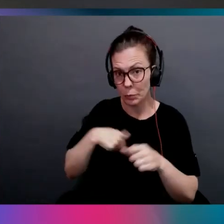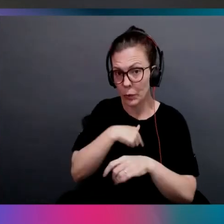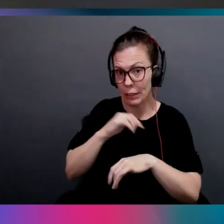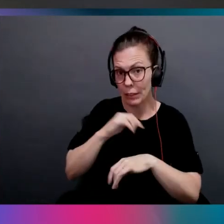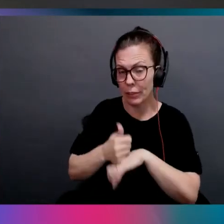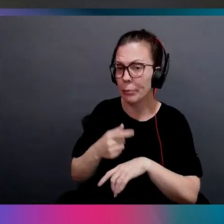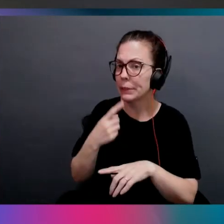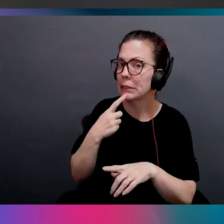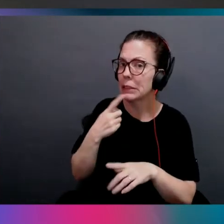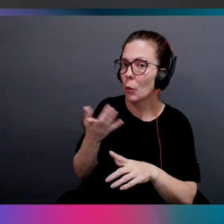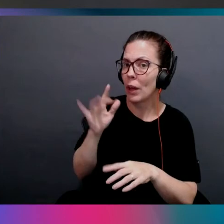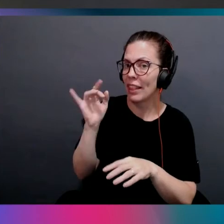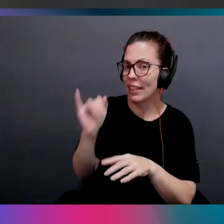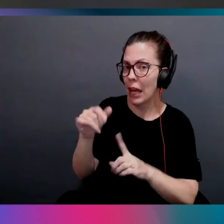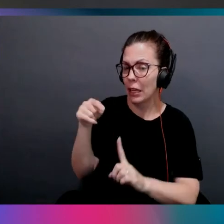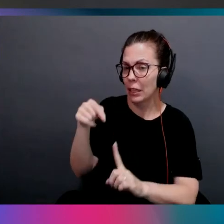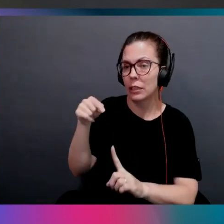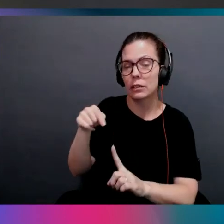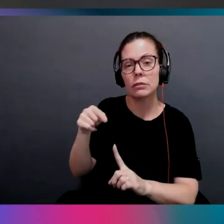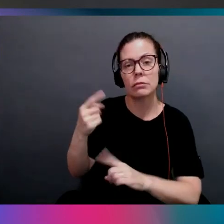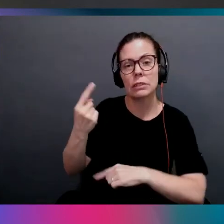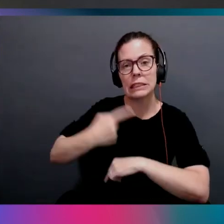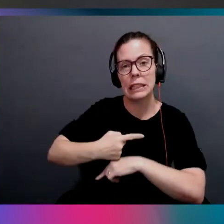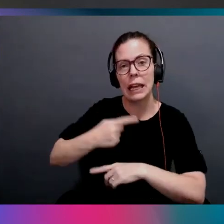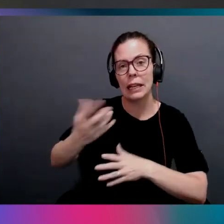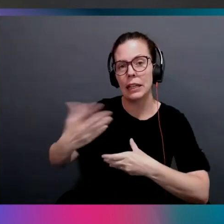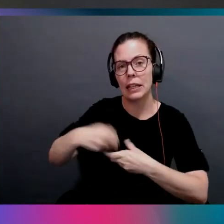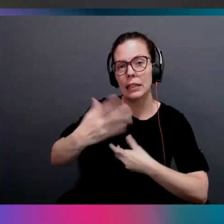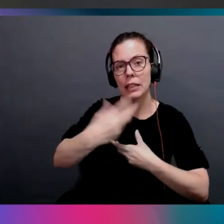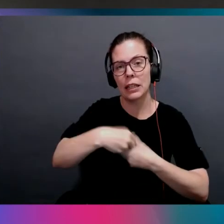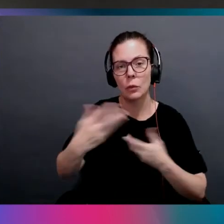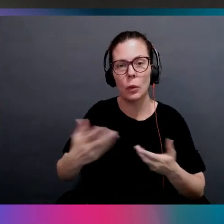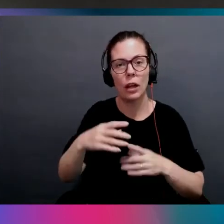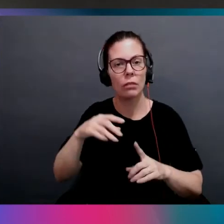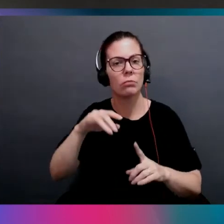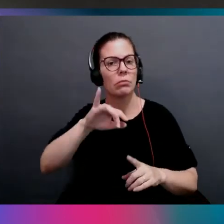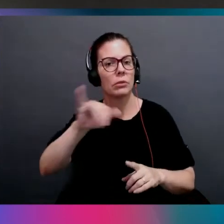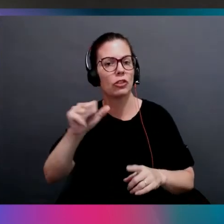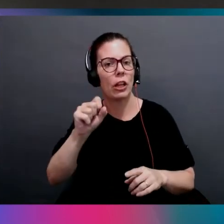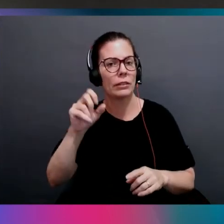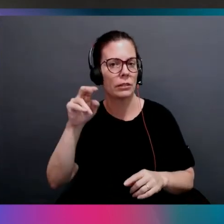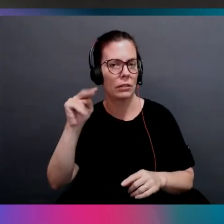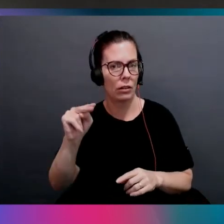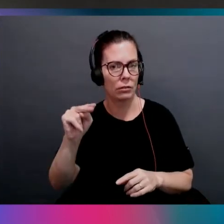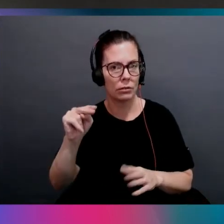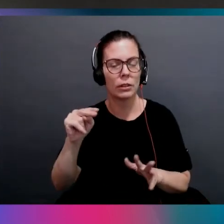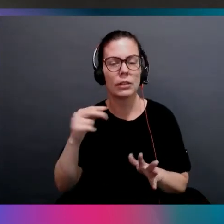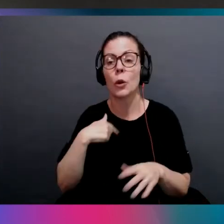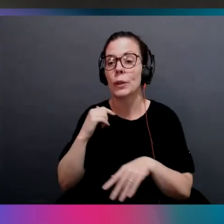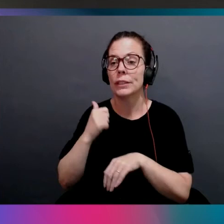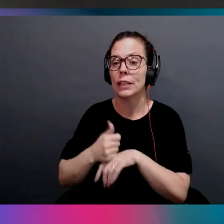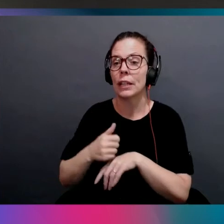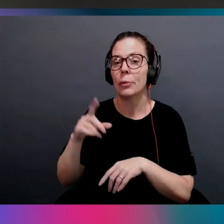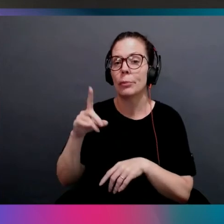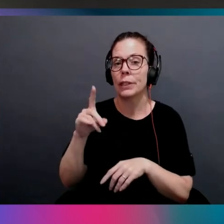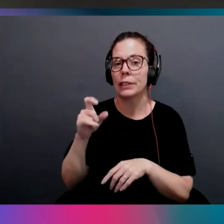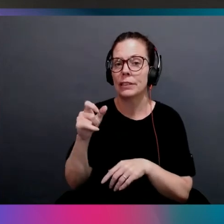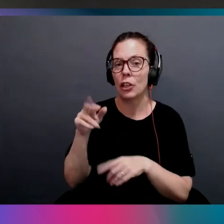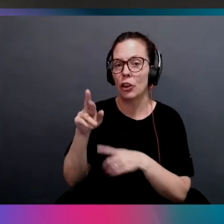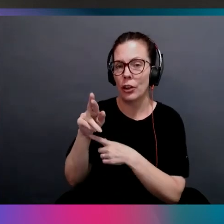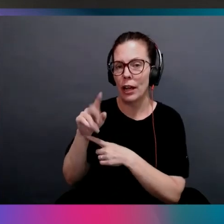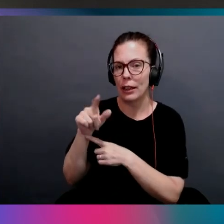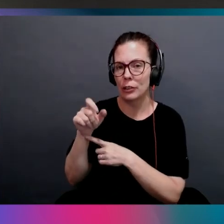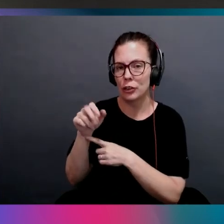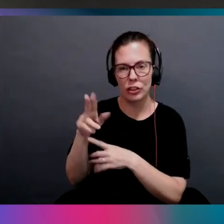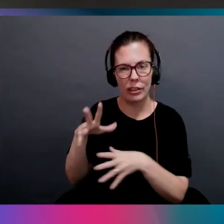it is, the data type. What does it take in? So this wants JSON. Okay. So we're going to set up some deserializers that will take in JSON.